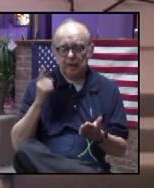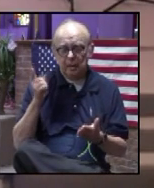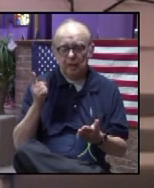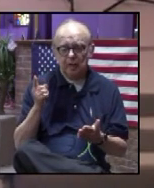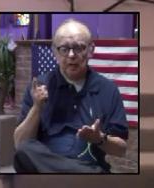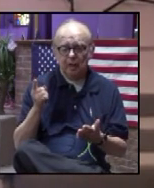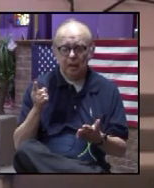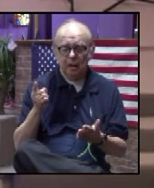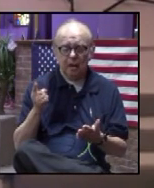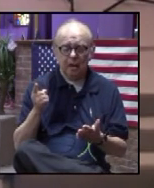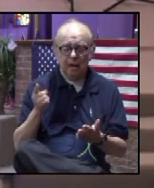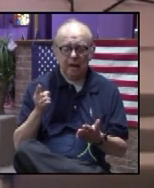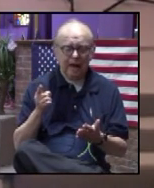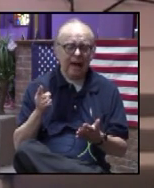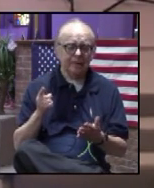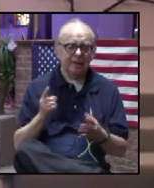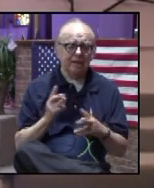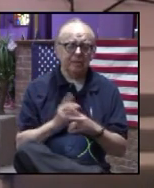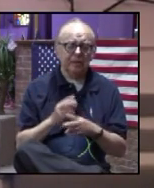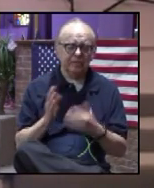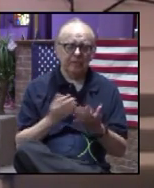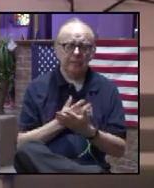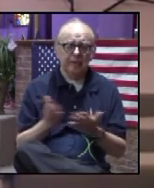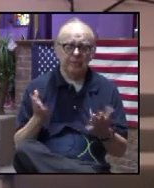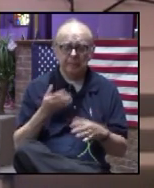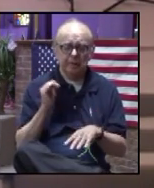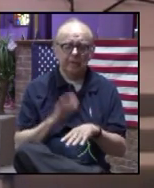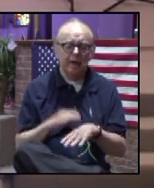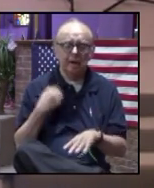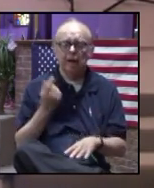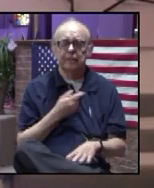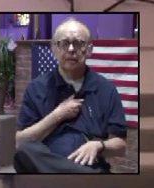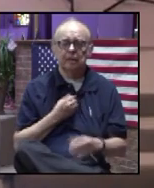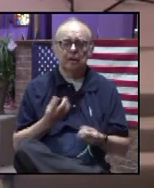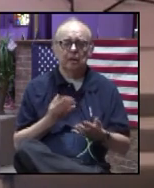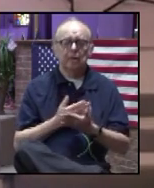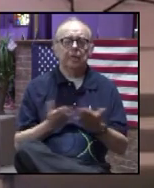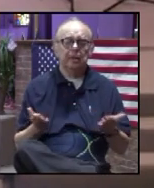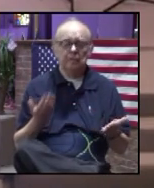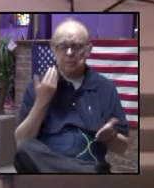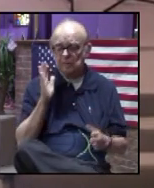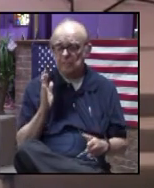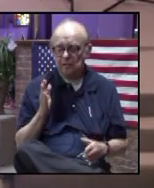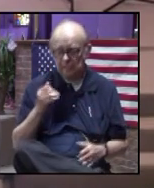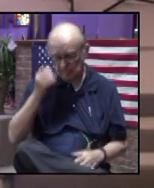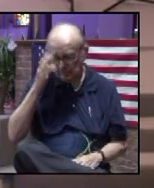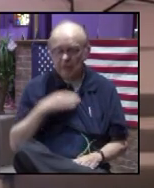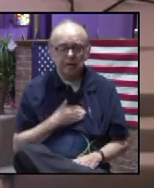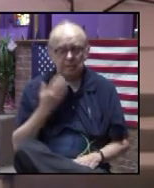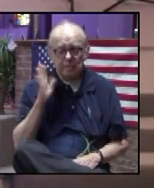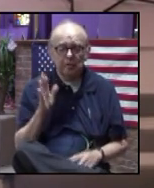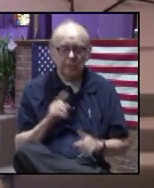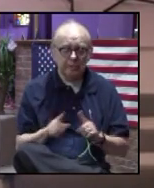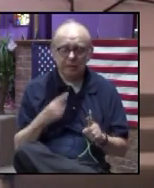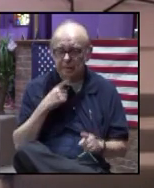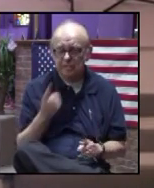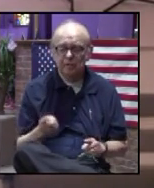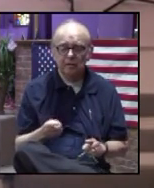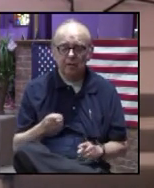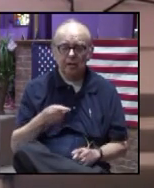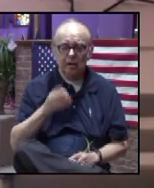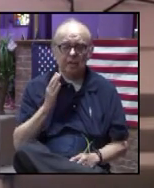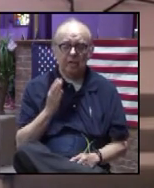fits together a little bit better than we do. There are so many things that are unknown that man does not know, but may I say to you,